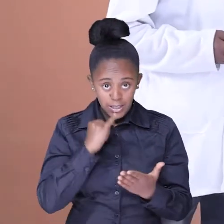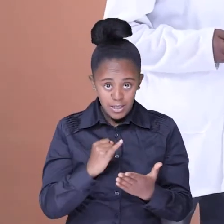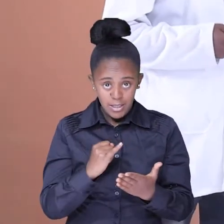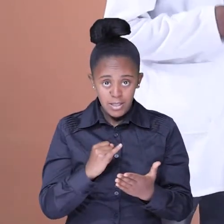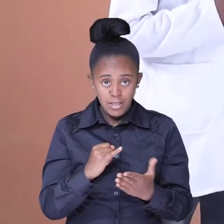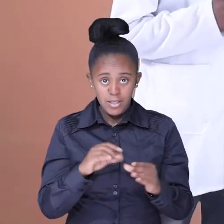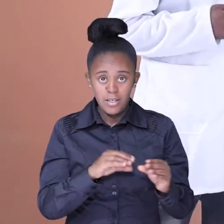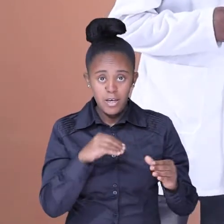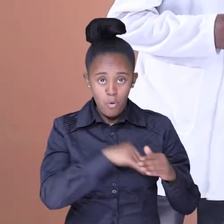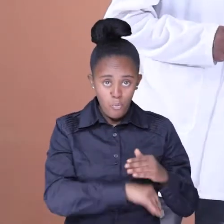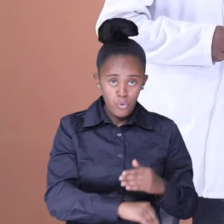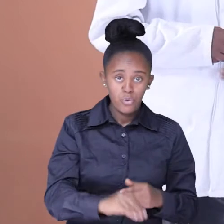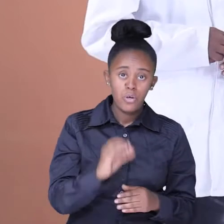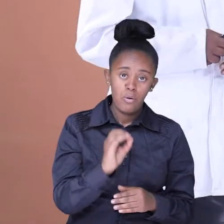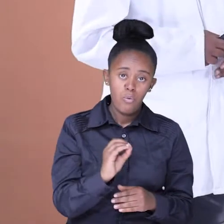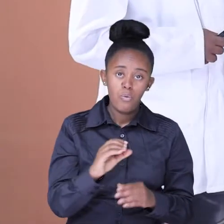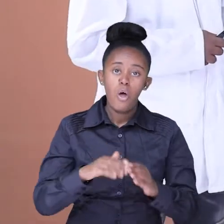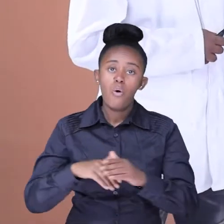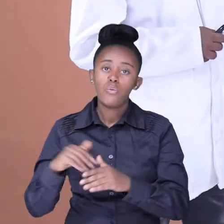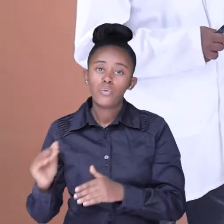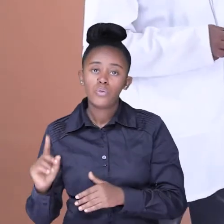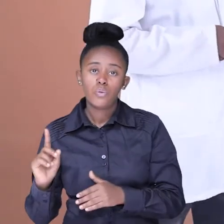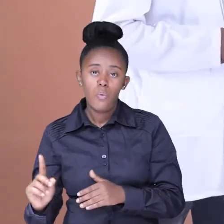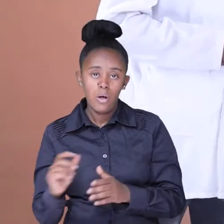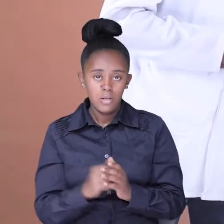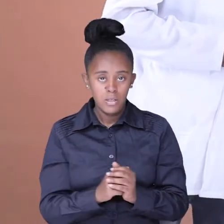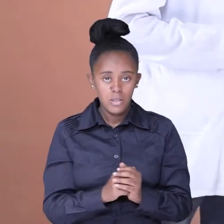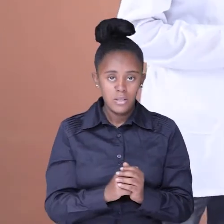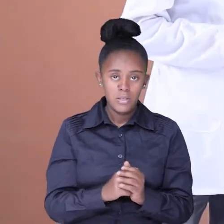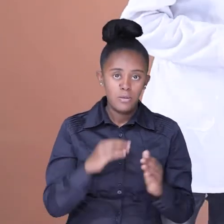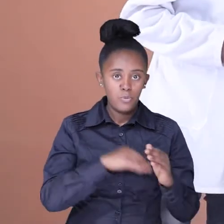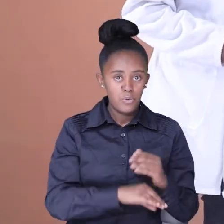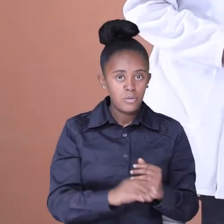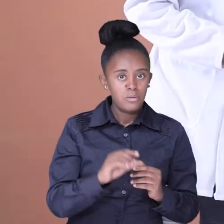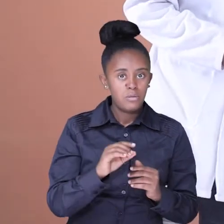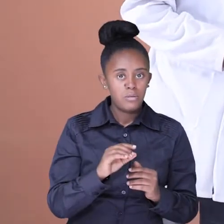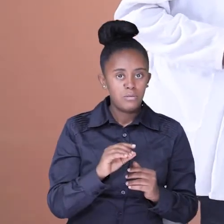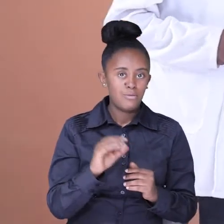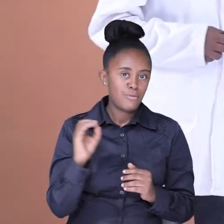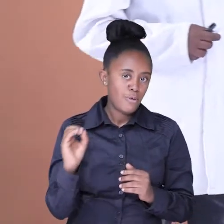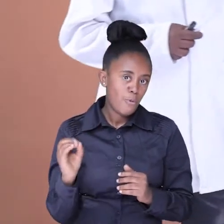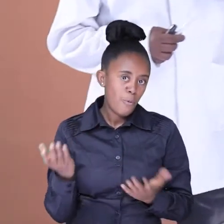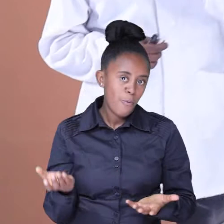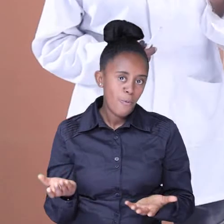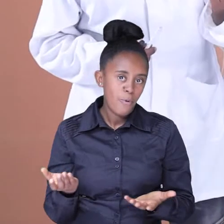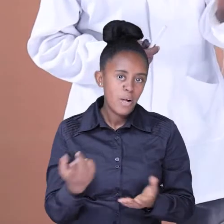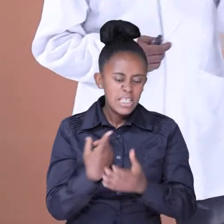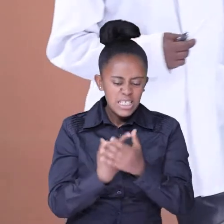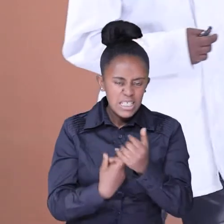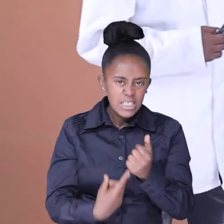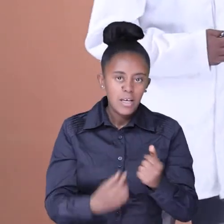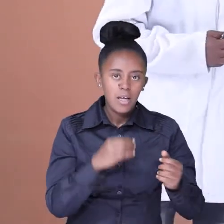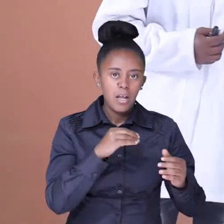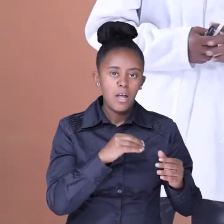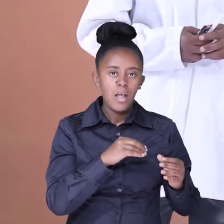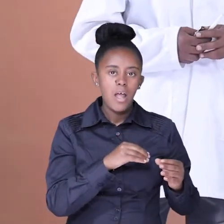input 0, the output is 1. If you have input 1, the output is 0. We have a single input